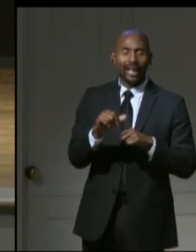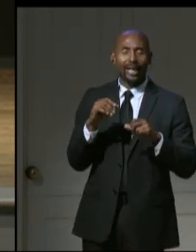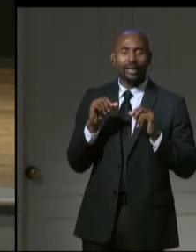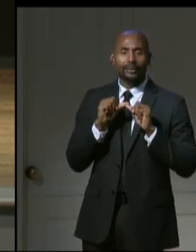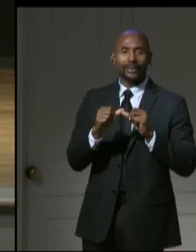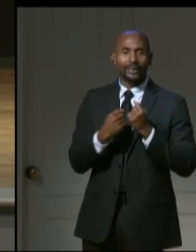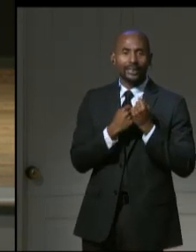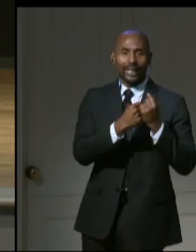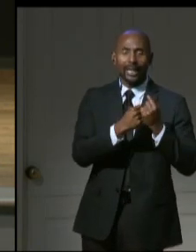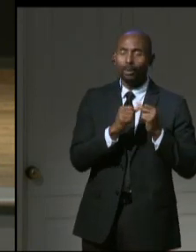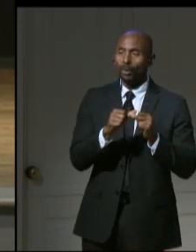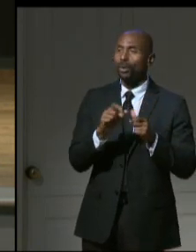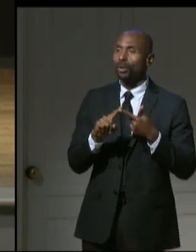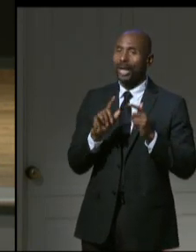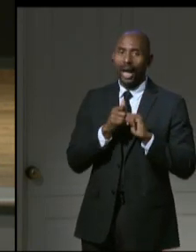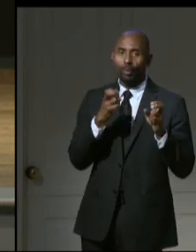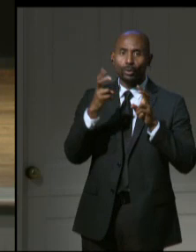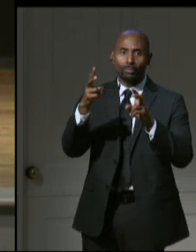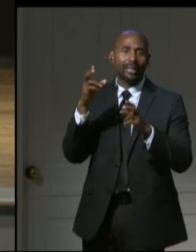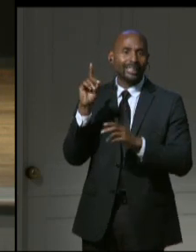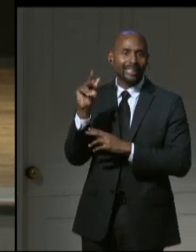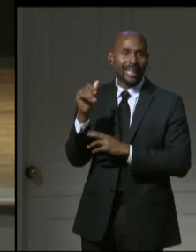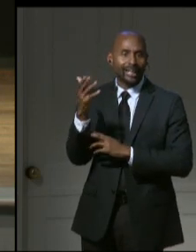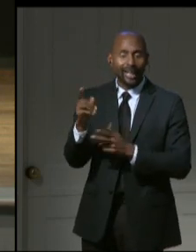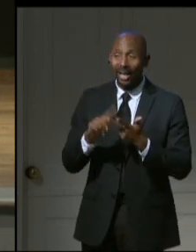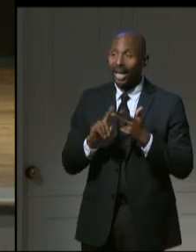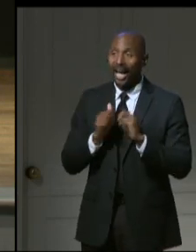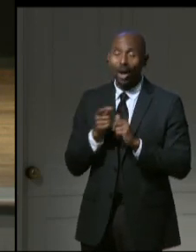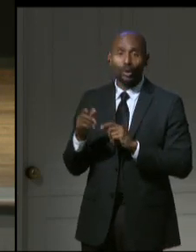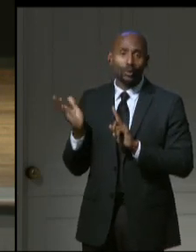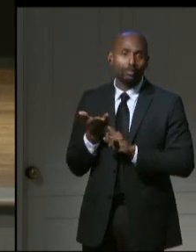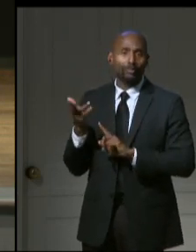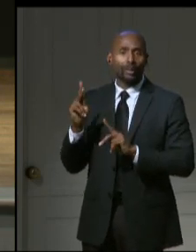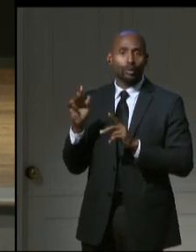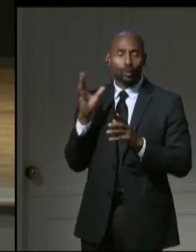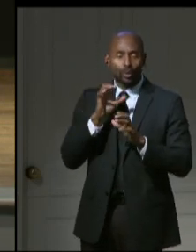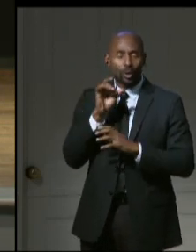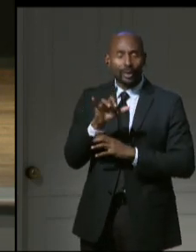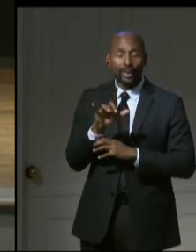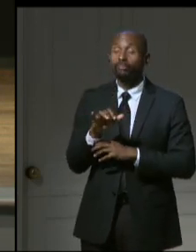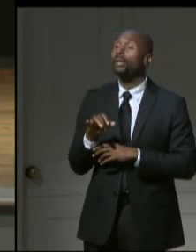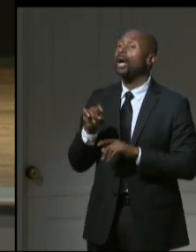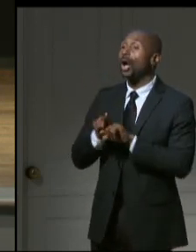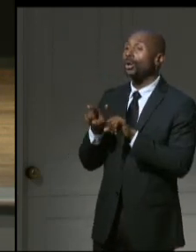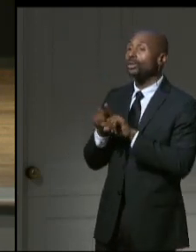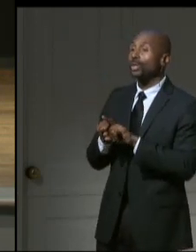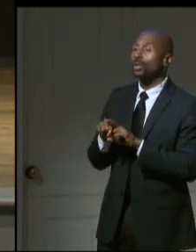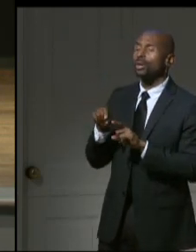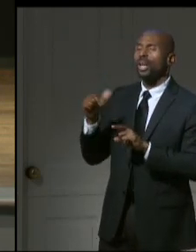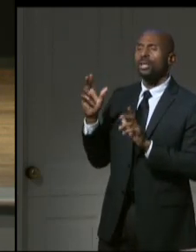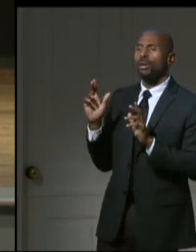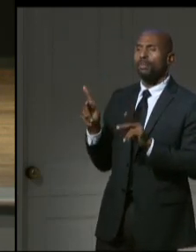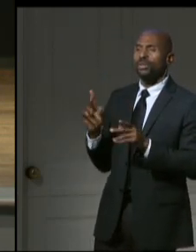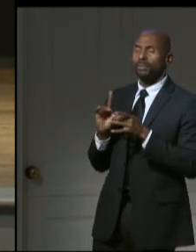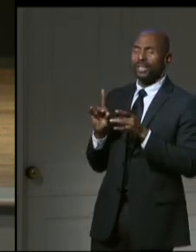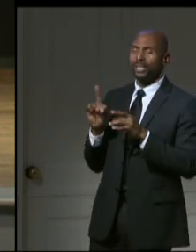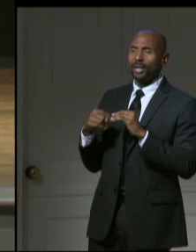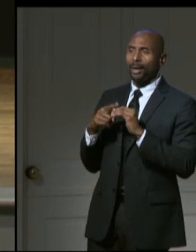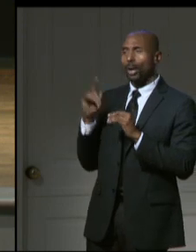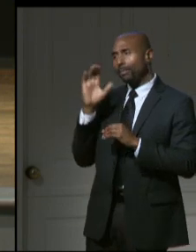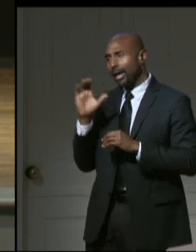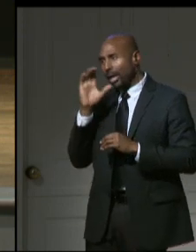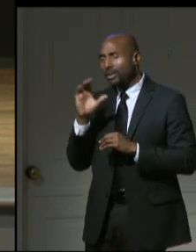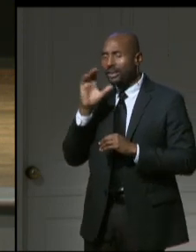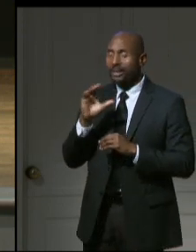search it. And also the difference between someone the other day said about browsing and searching, we have to deal with that constantly and have it integrate,